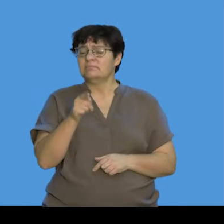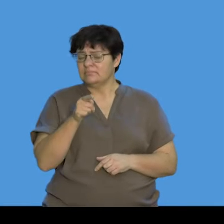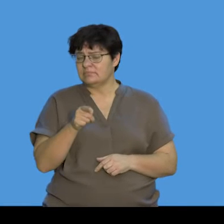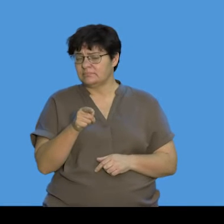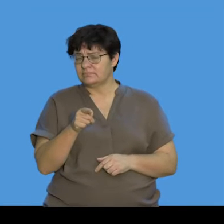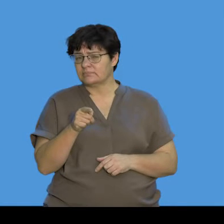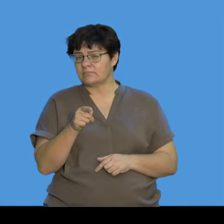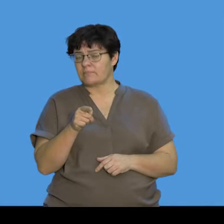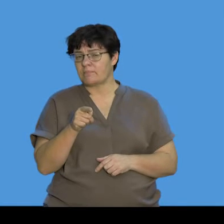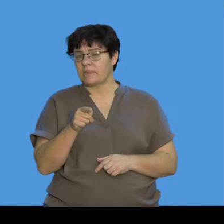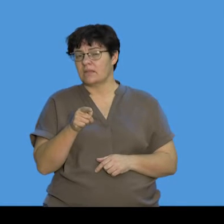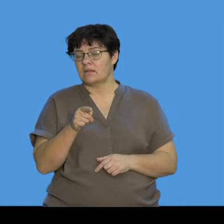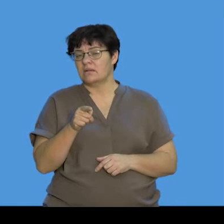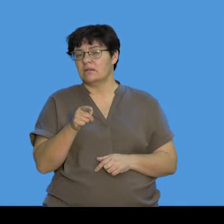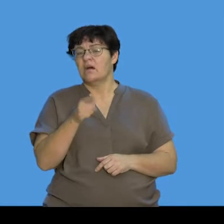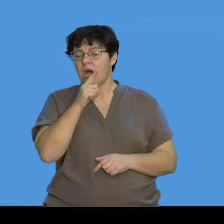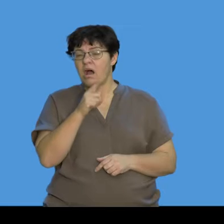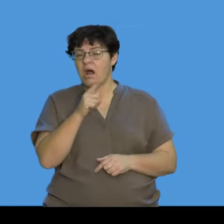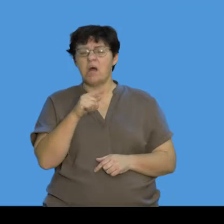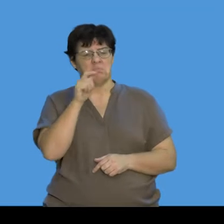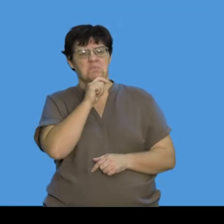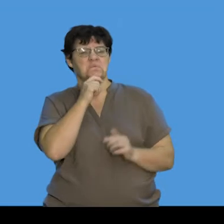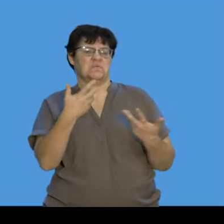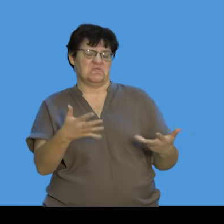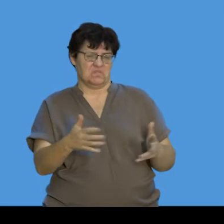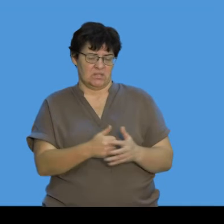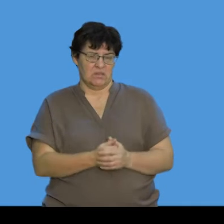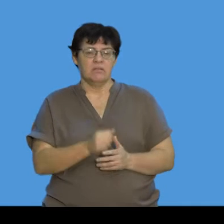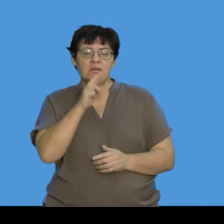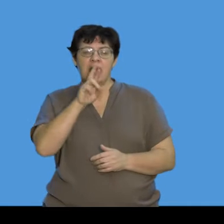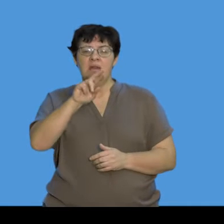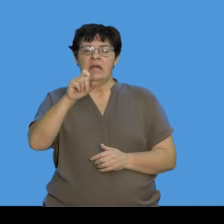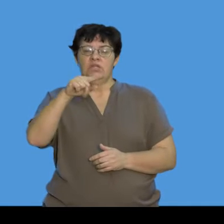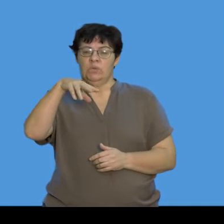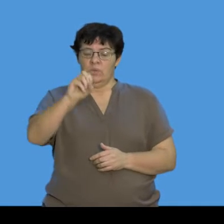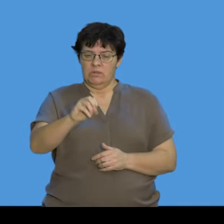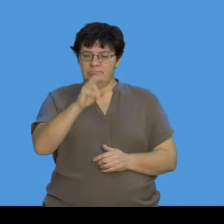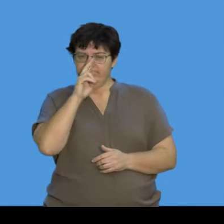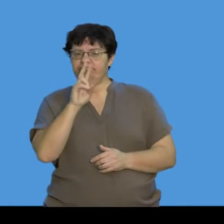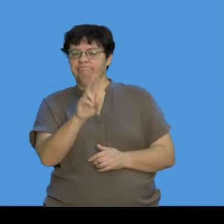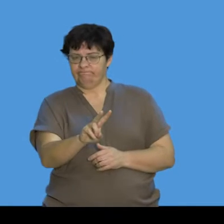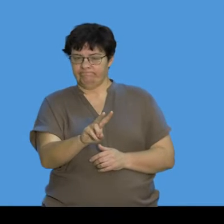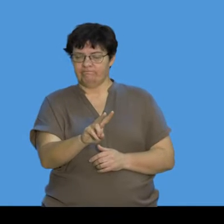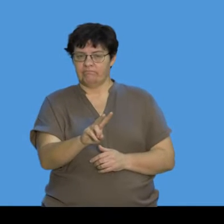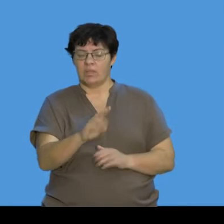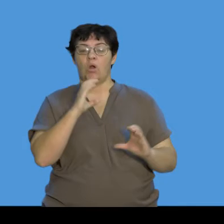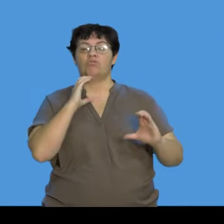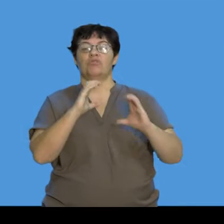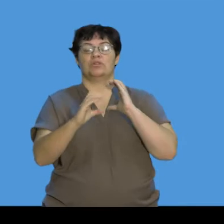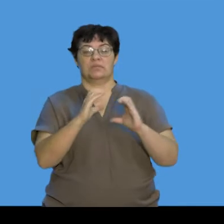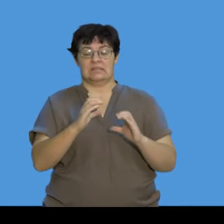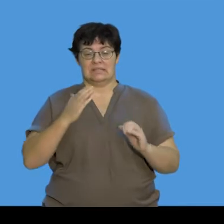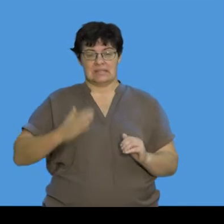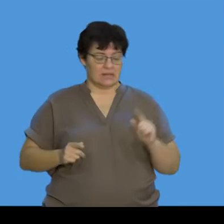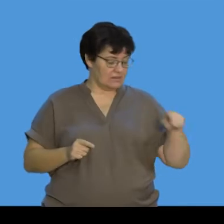really something that you are used to, because when you talk about ratios, you will see that we'll be using the corresponding